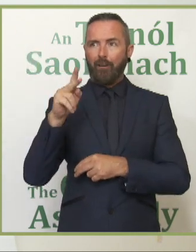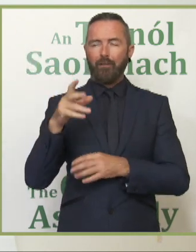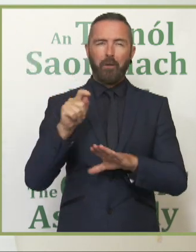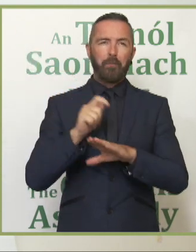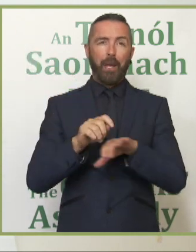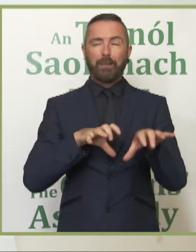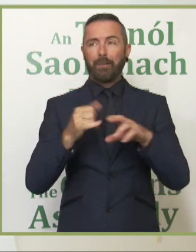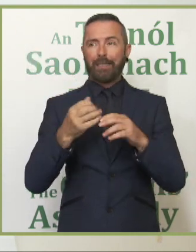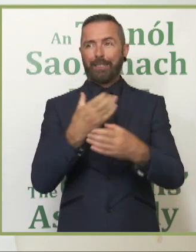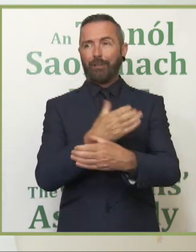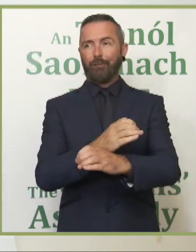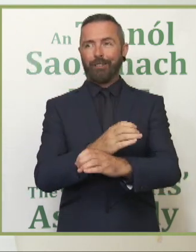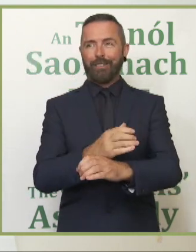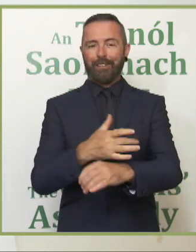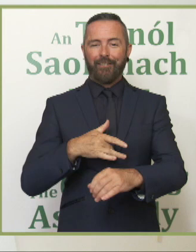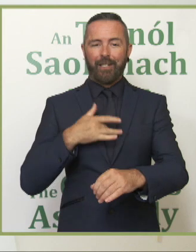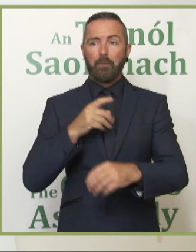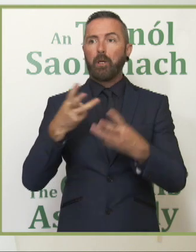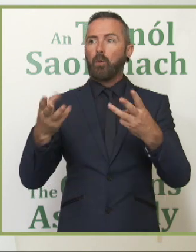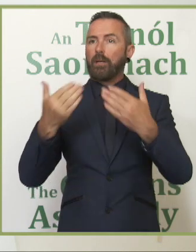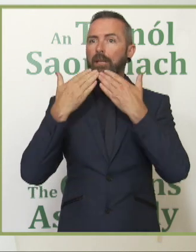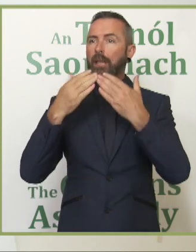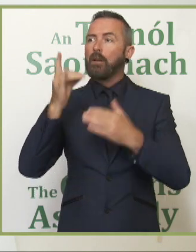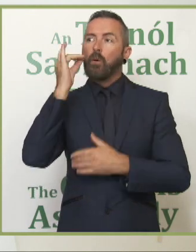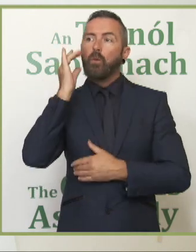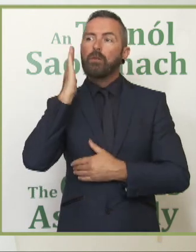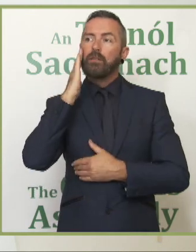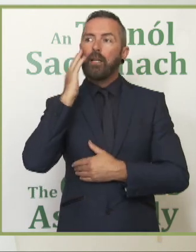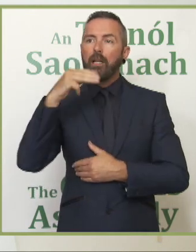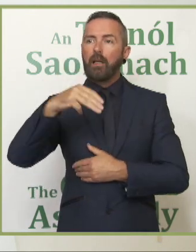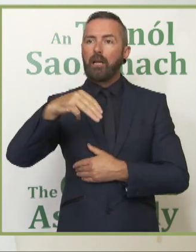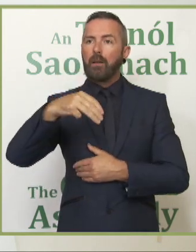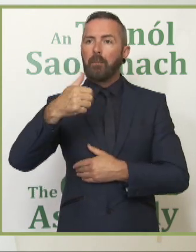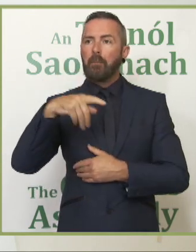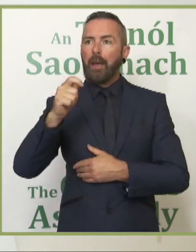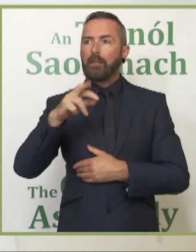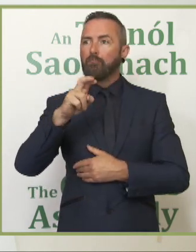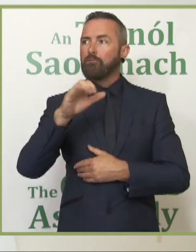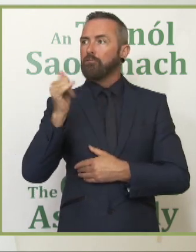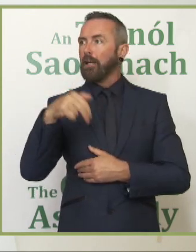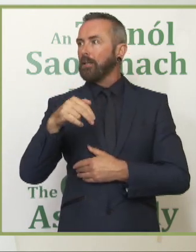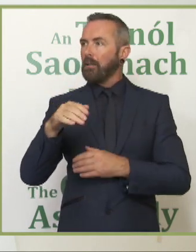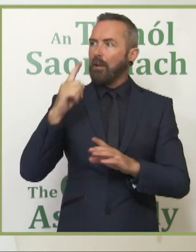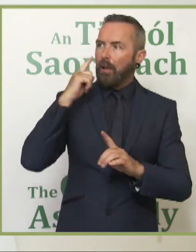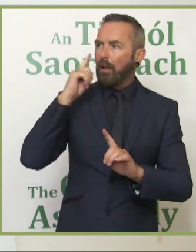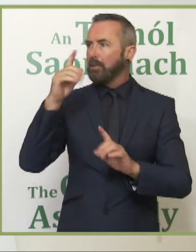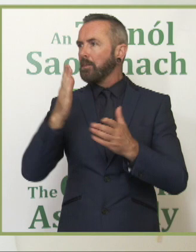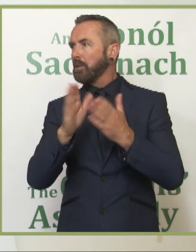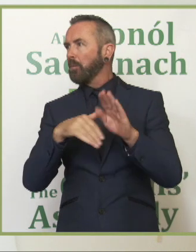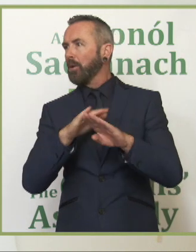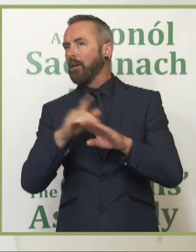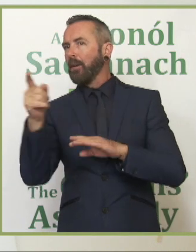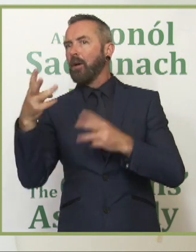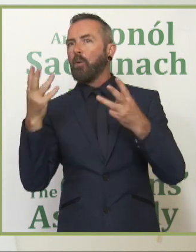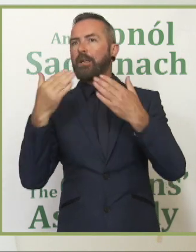that's my pun for Fingal area. But I want to thank the hotel in particular, Matt Ryan, Matt Ryan's in the room here, I see him now. I want to thank